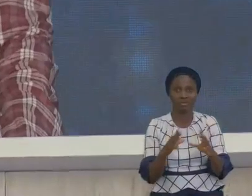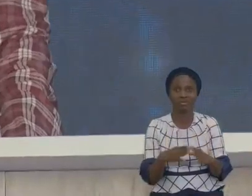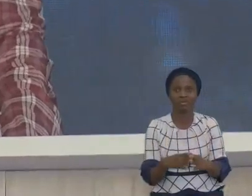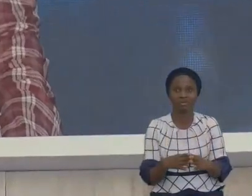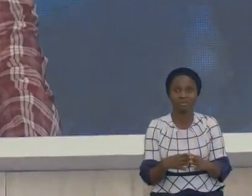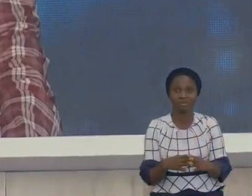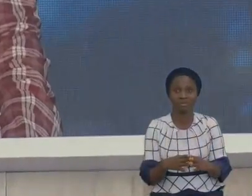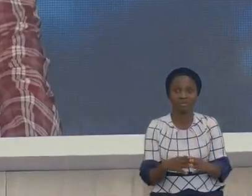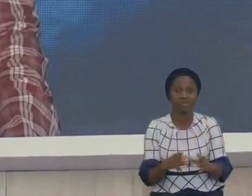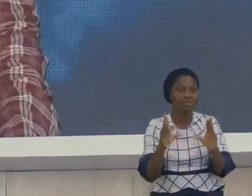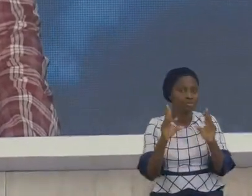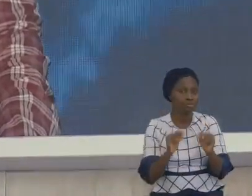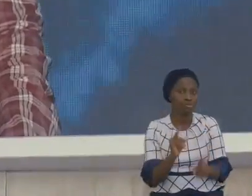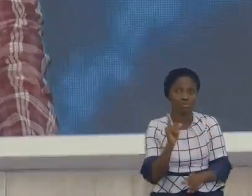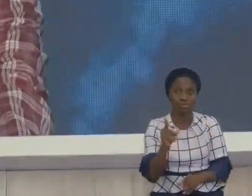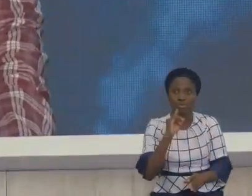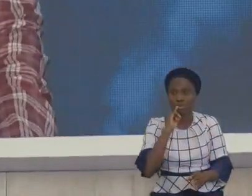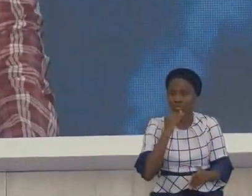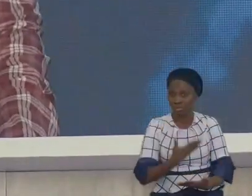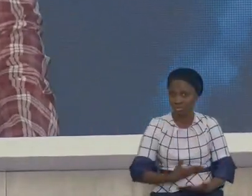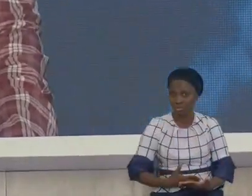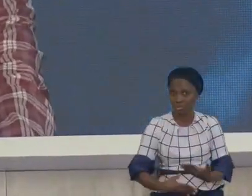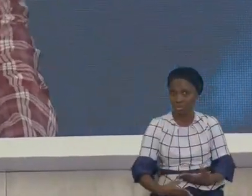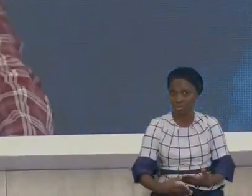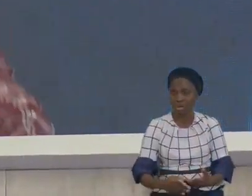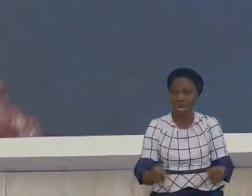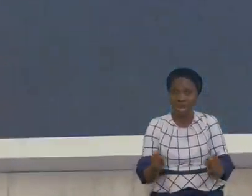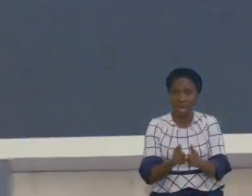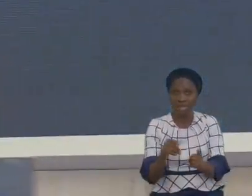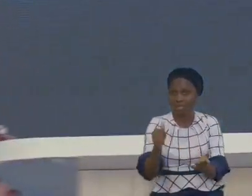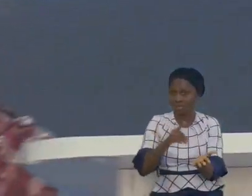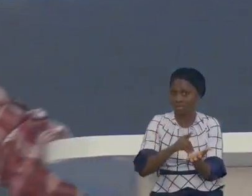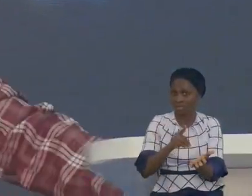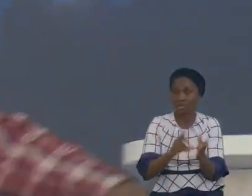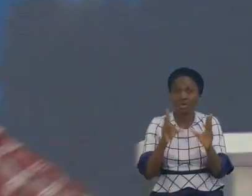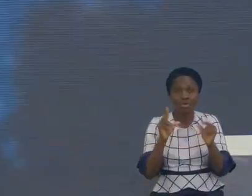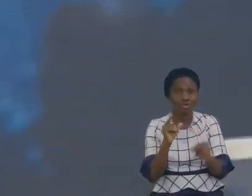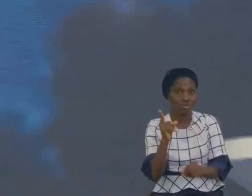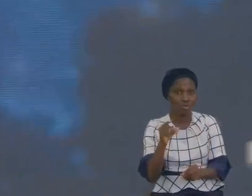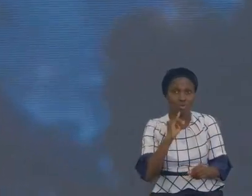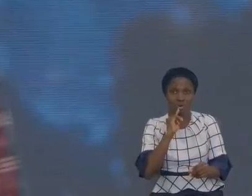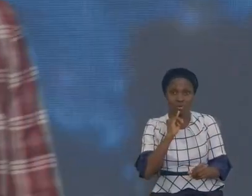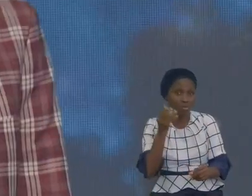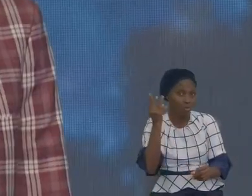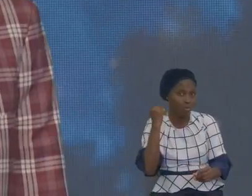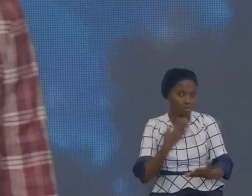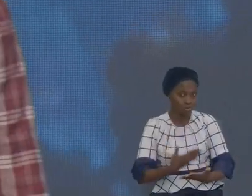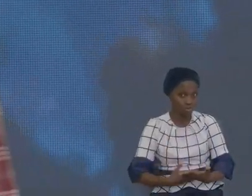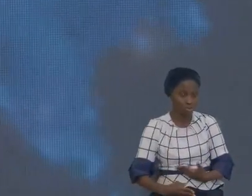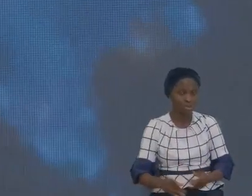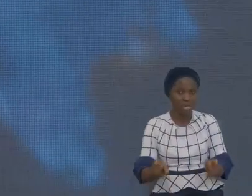Nobody is born an engineer. Nobody is born an achiever.